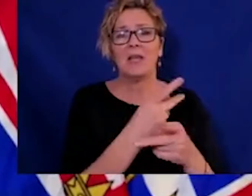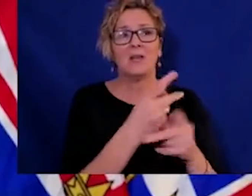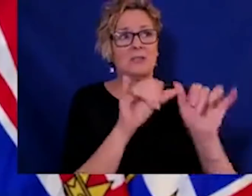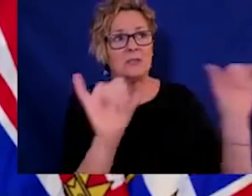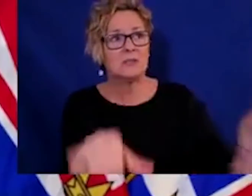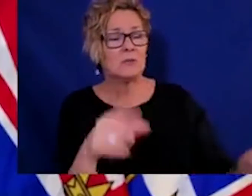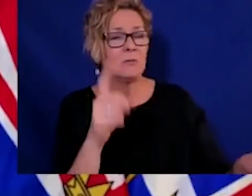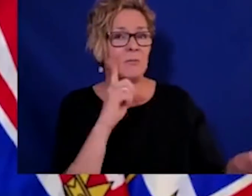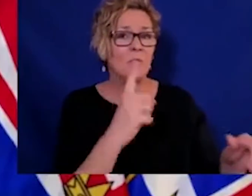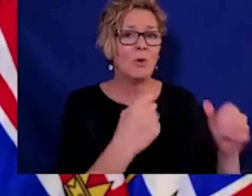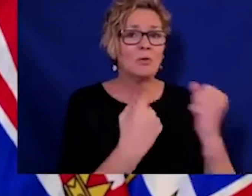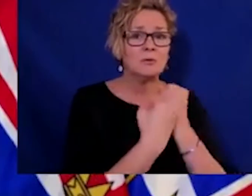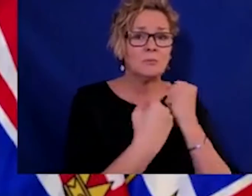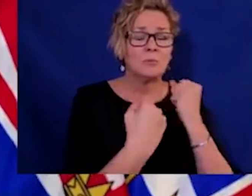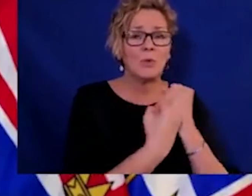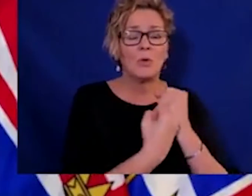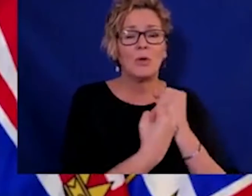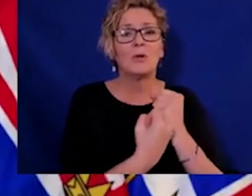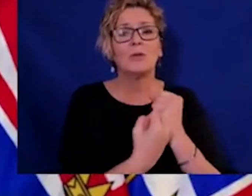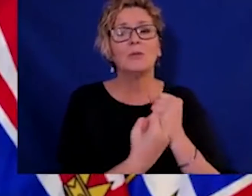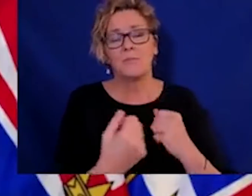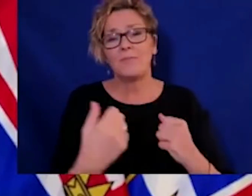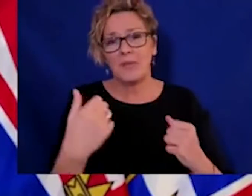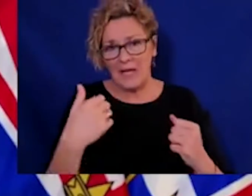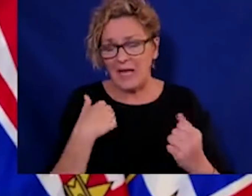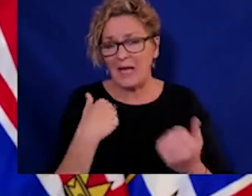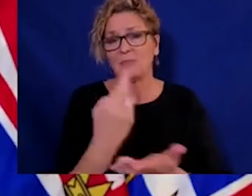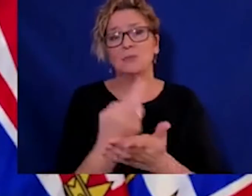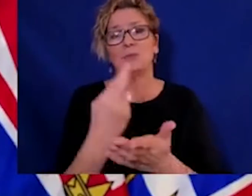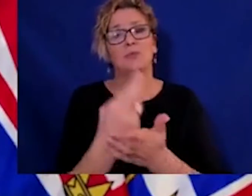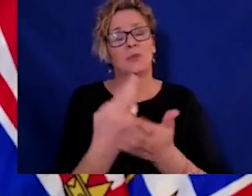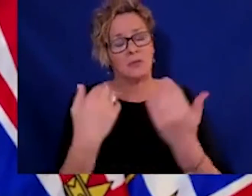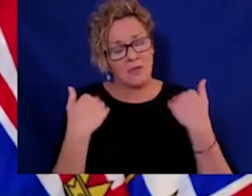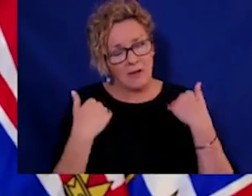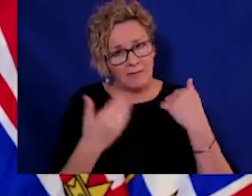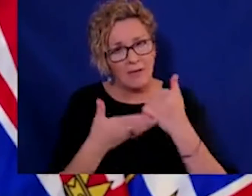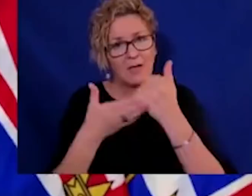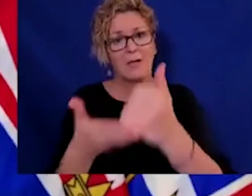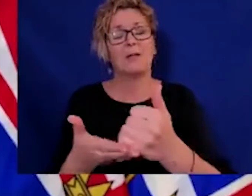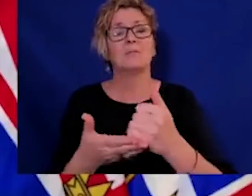stopoverdosebc.ca. There are resources there to help.